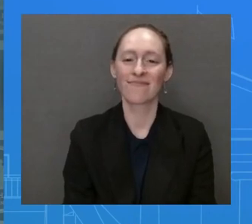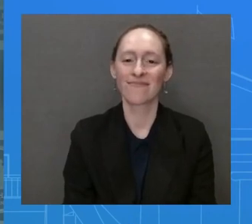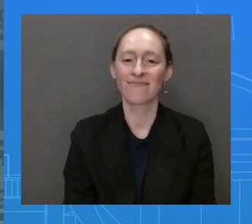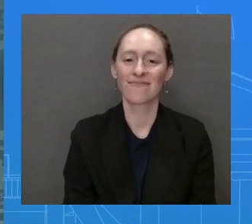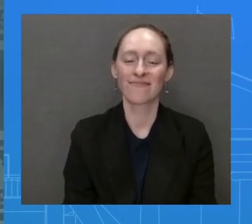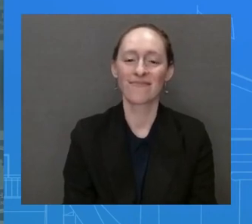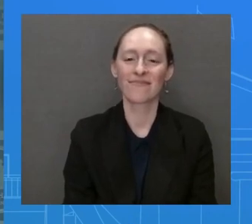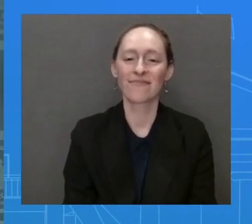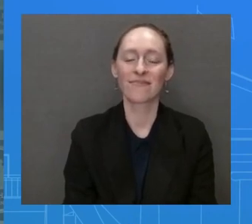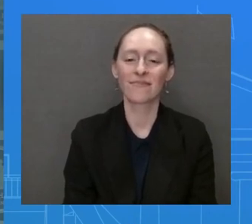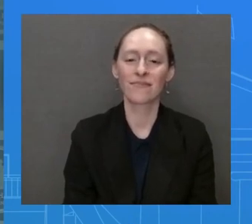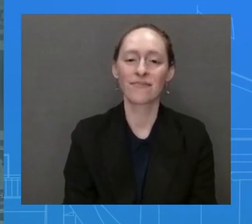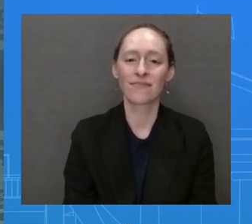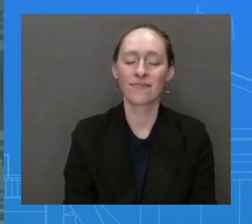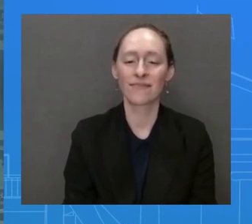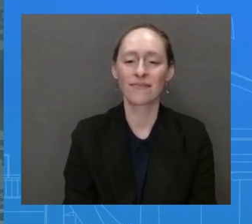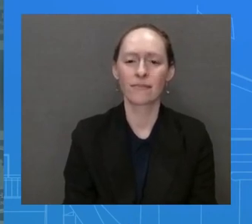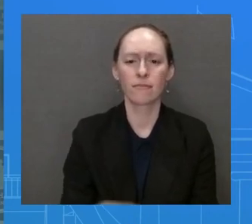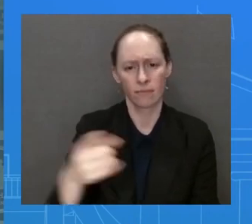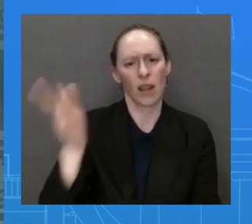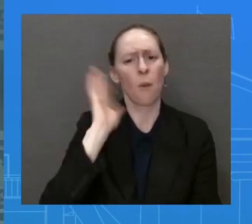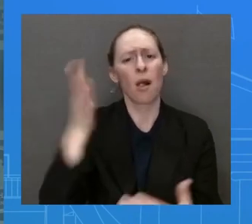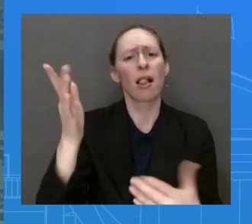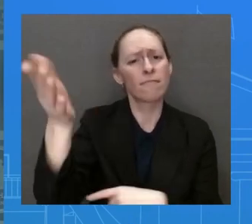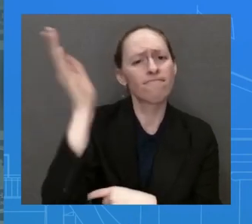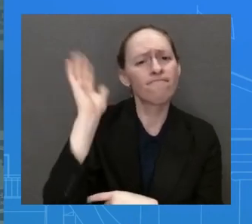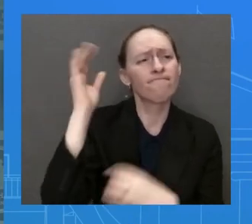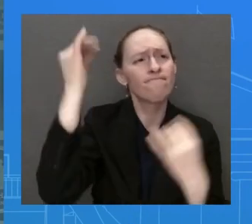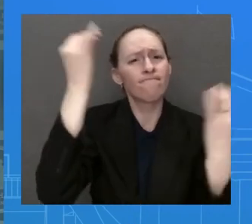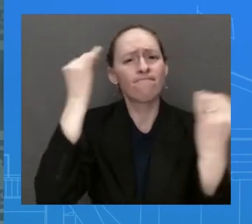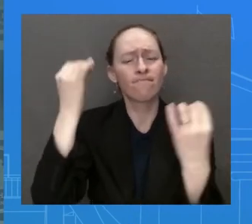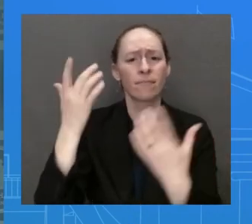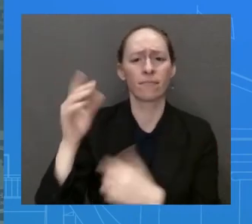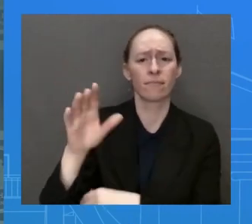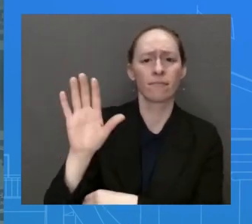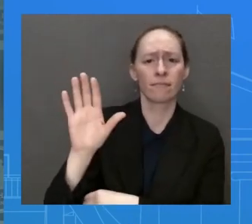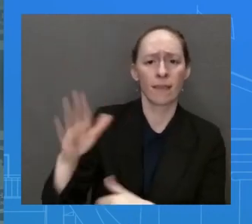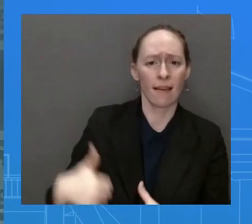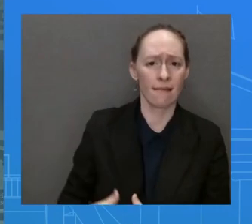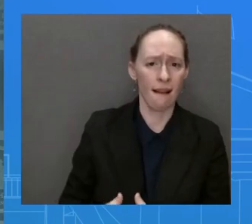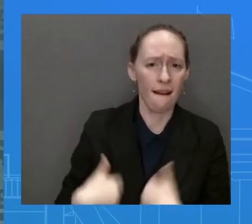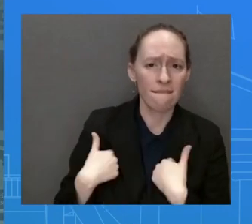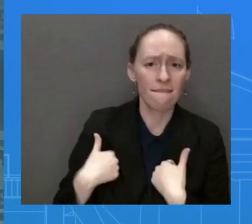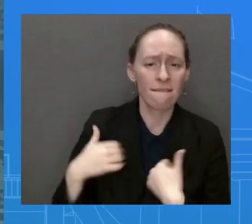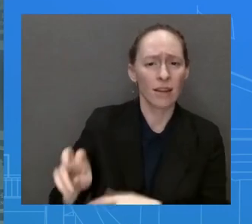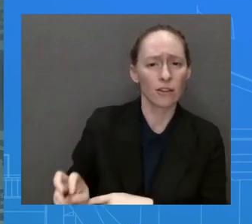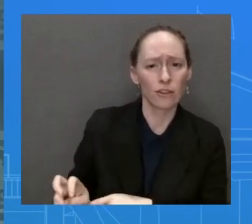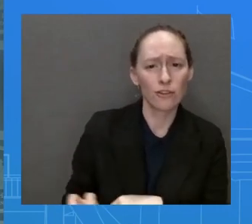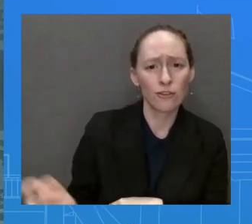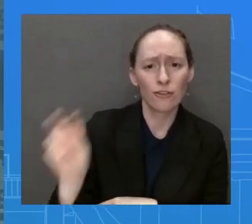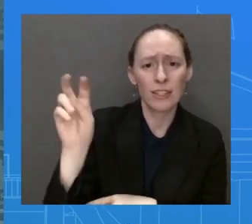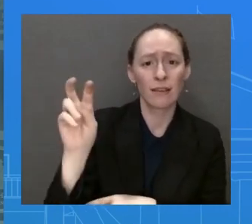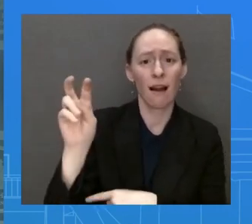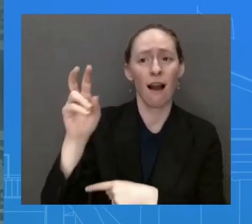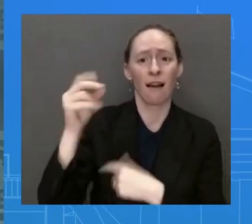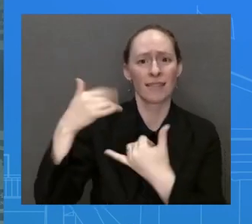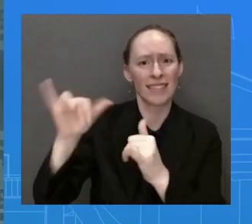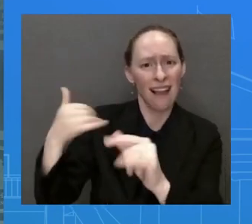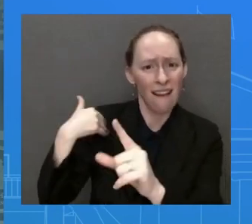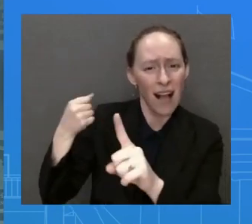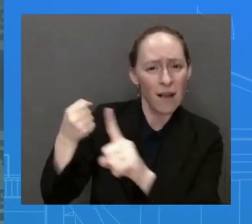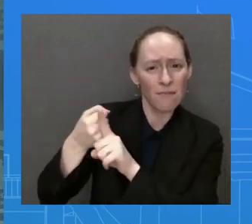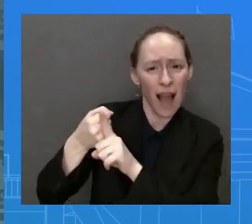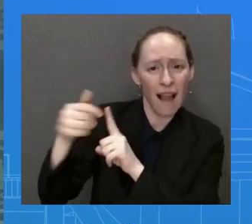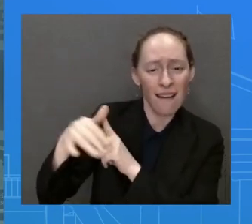the way that we can go forward together. Following his trip to Atlanta on Sunday, he will join Reverend Al Sharpton